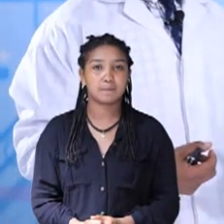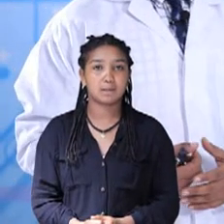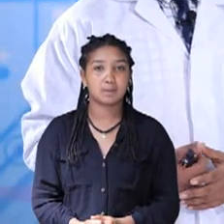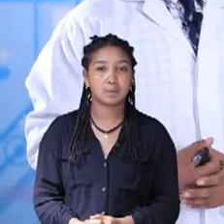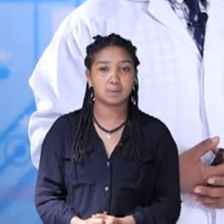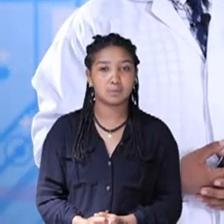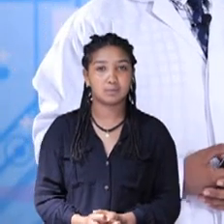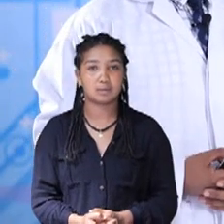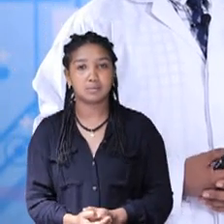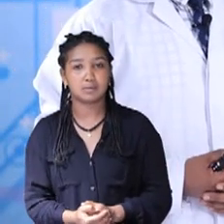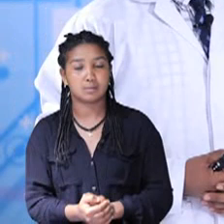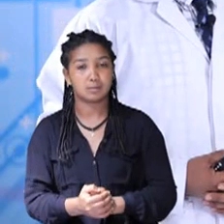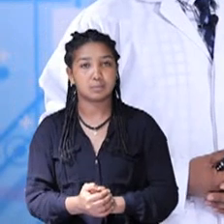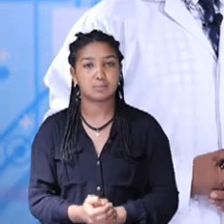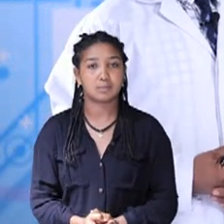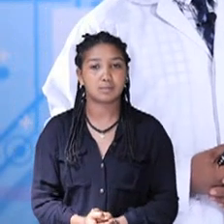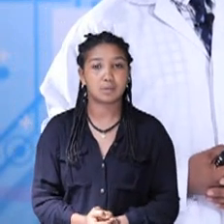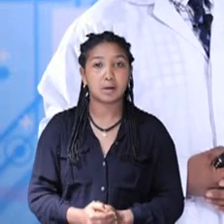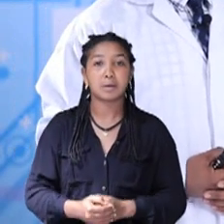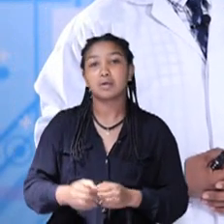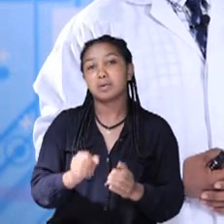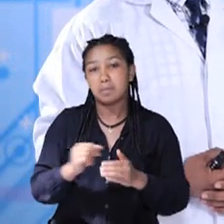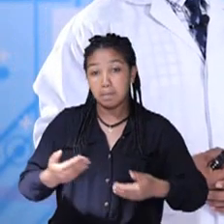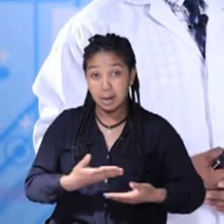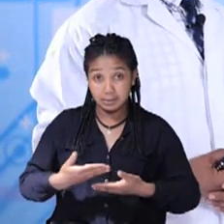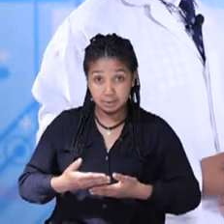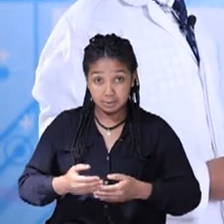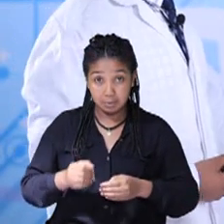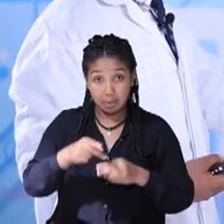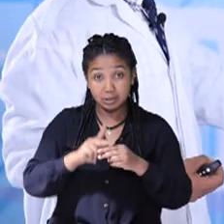Birth mass of humans is a very good example.